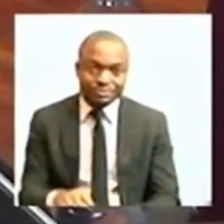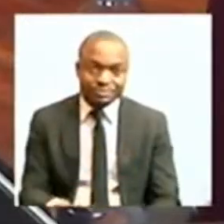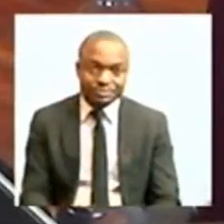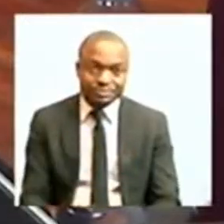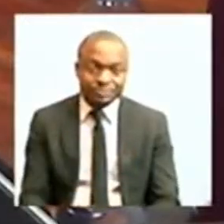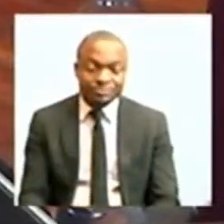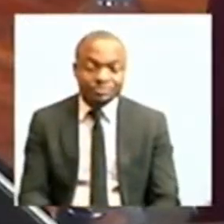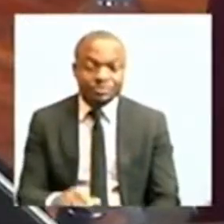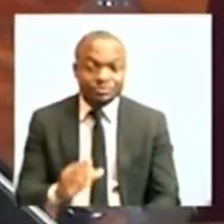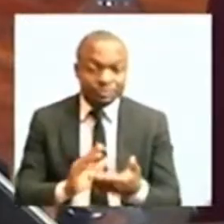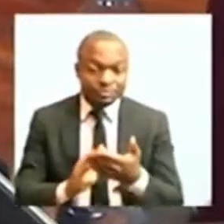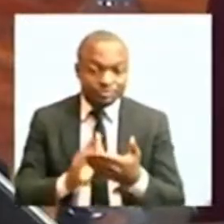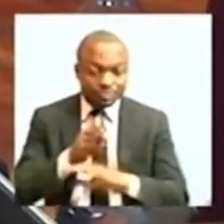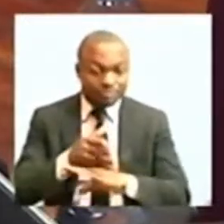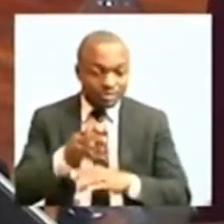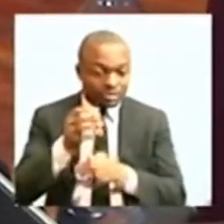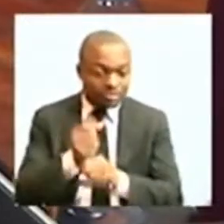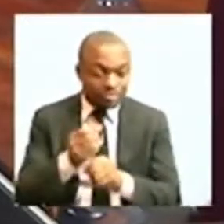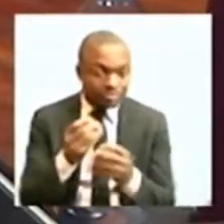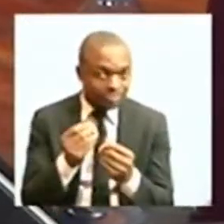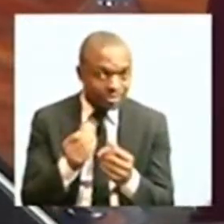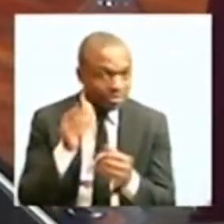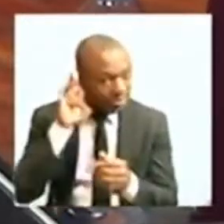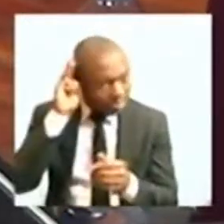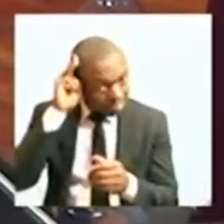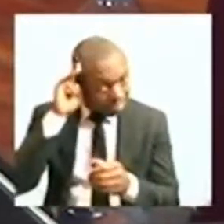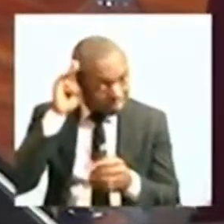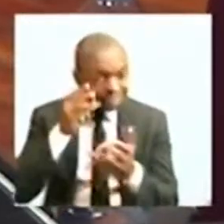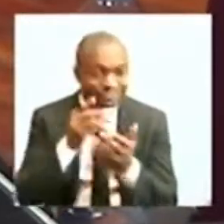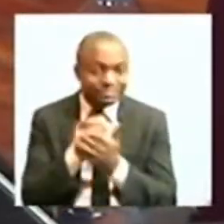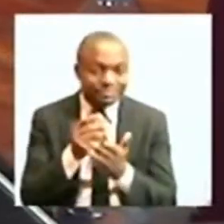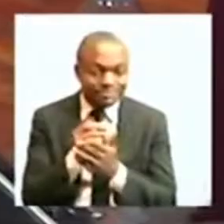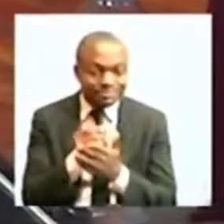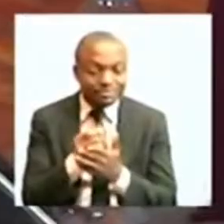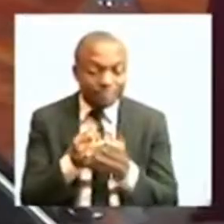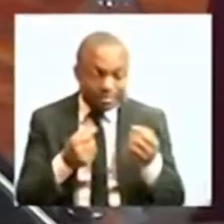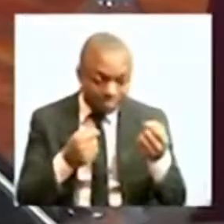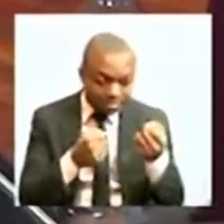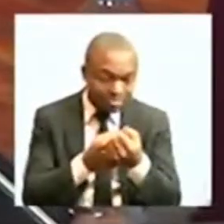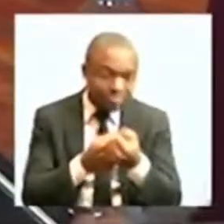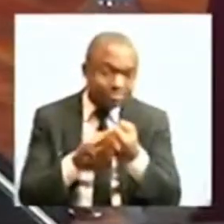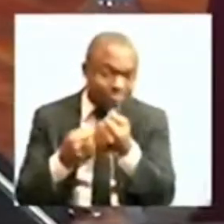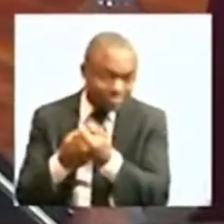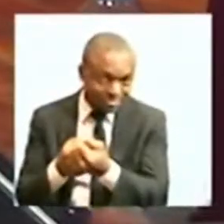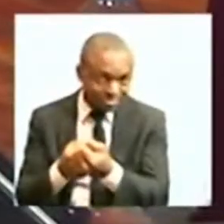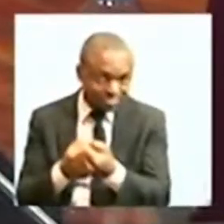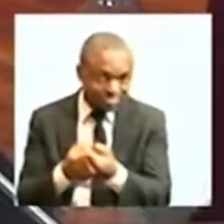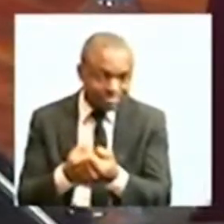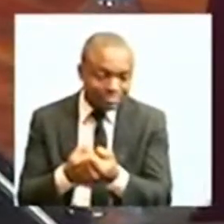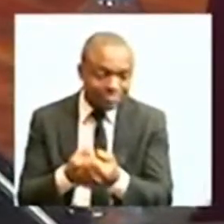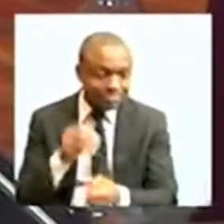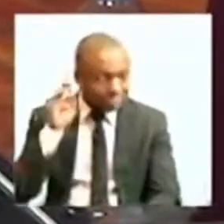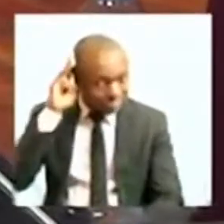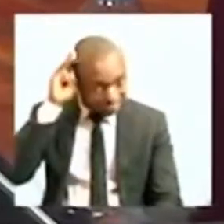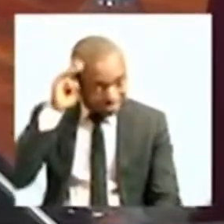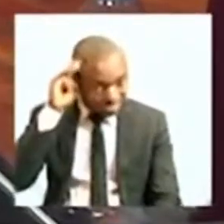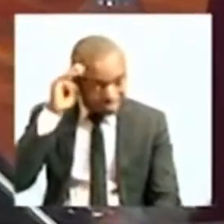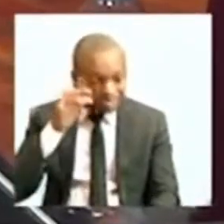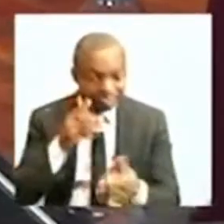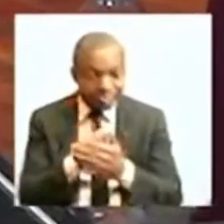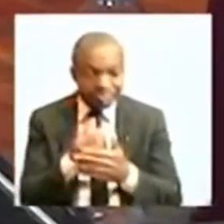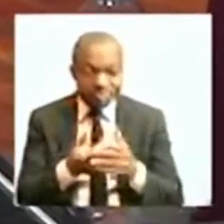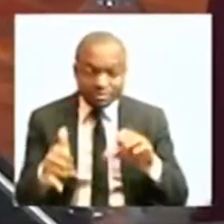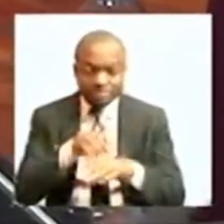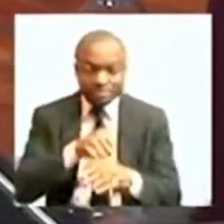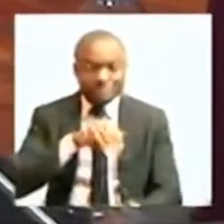Immediately we received funds from Ministry of Finance. We funded, because the Ministry of Finance, including